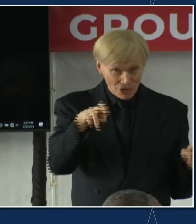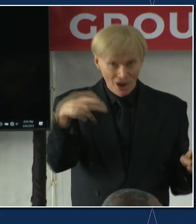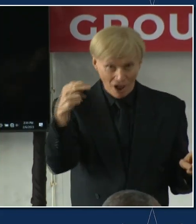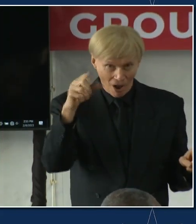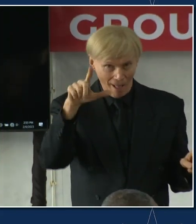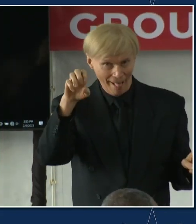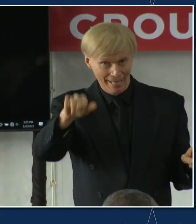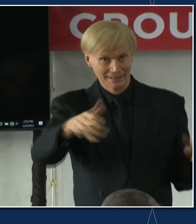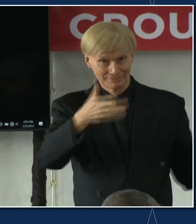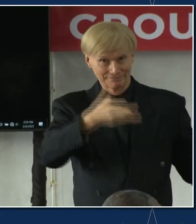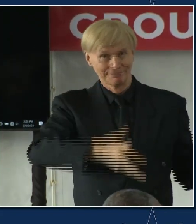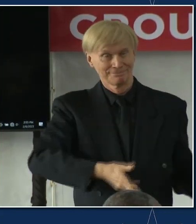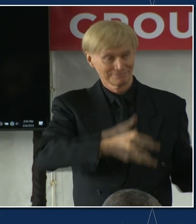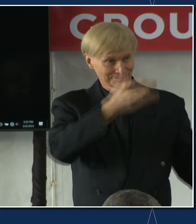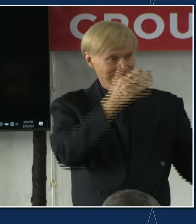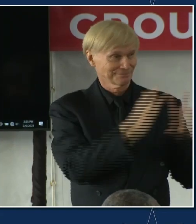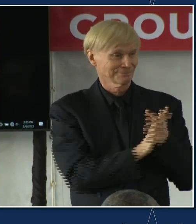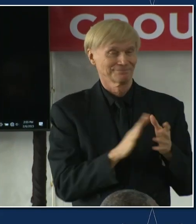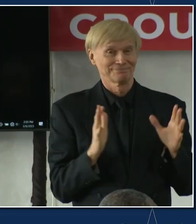stand up for a second, Peter, say hi.